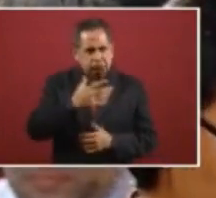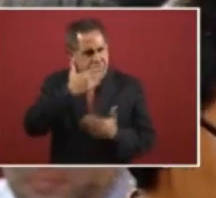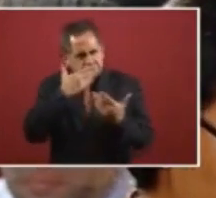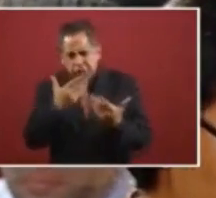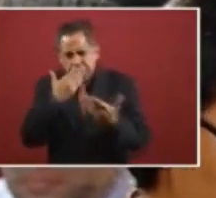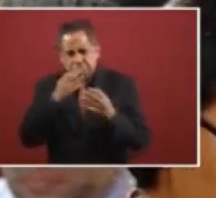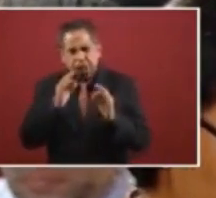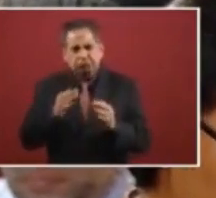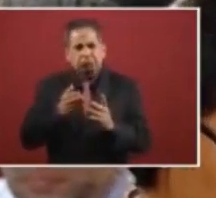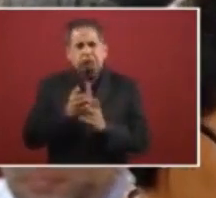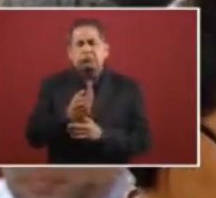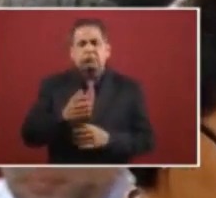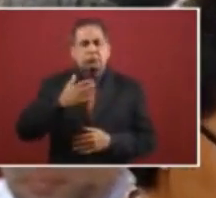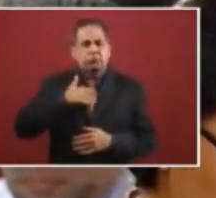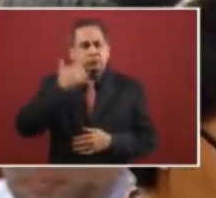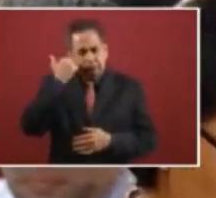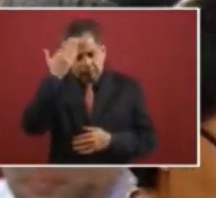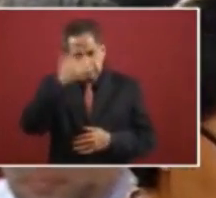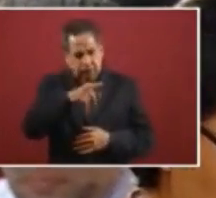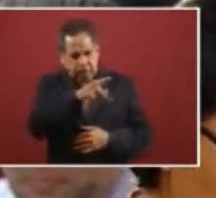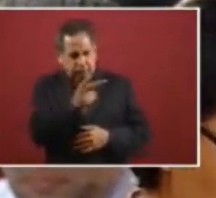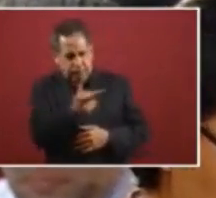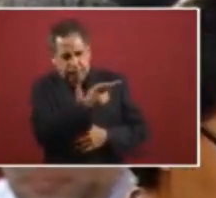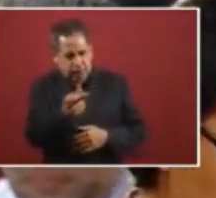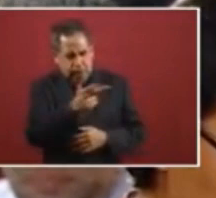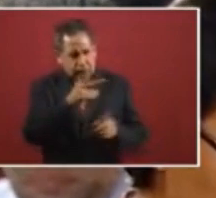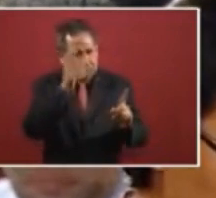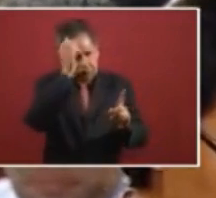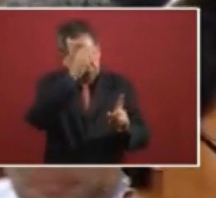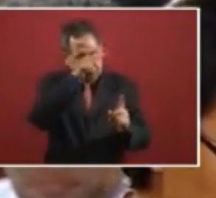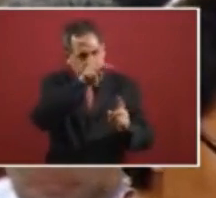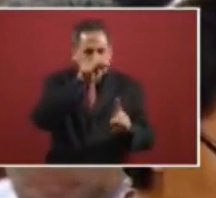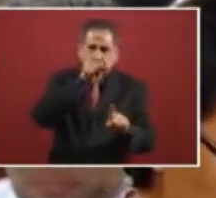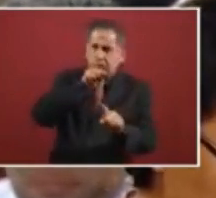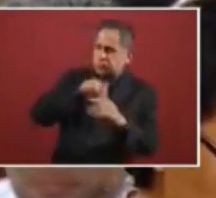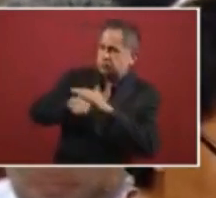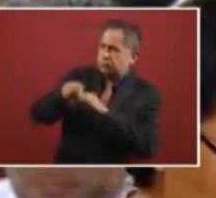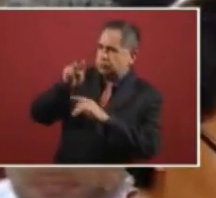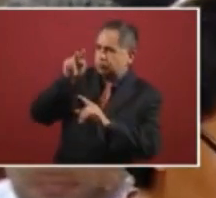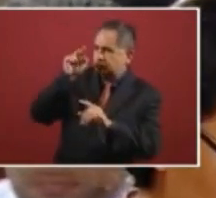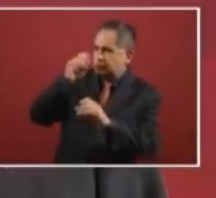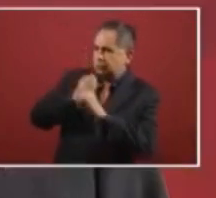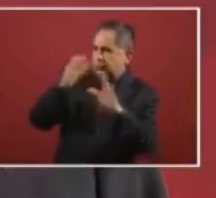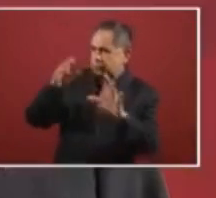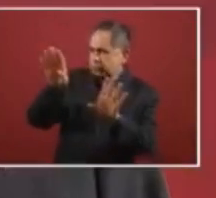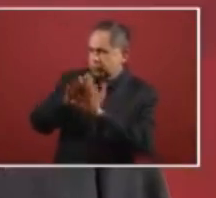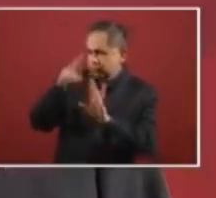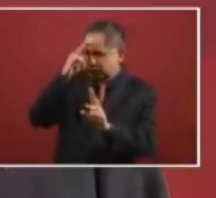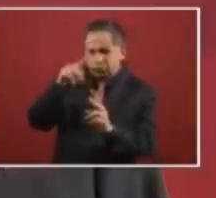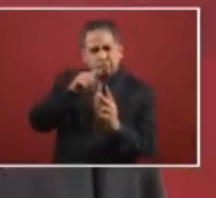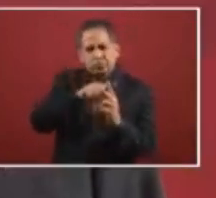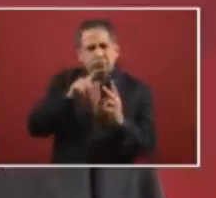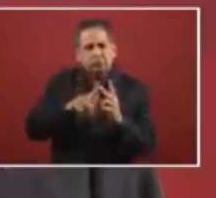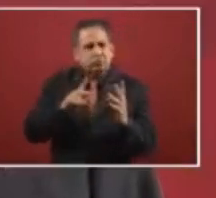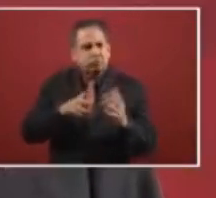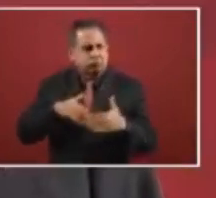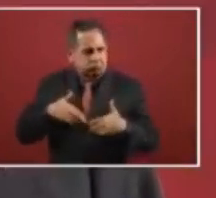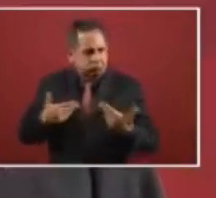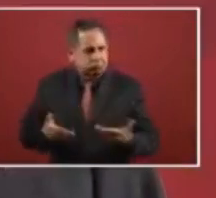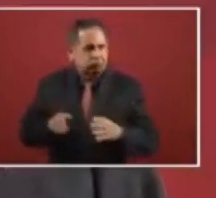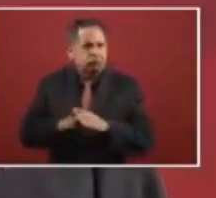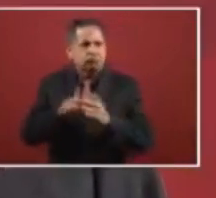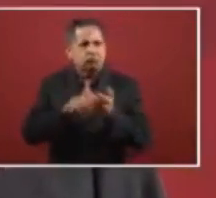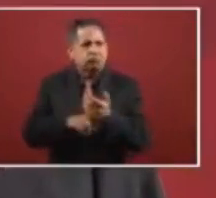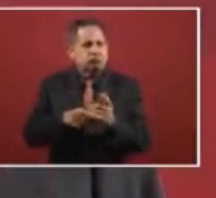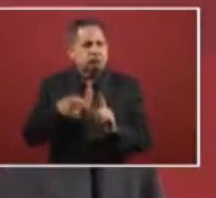And in the government says that things are going well. Can you tell us what the actual vision is